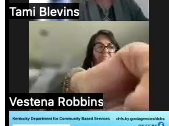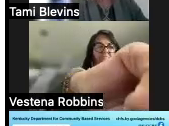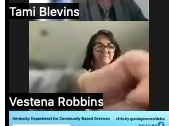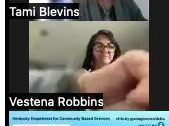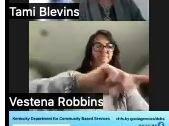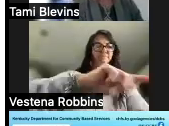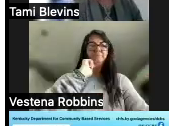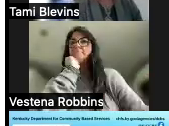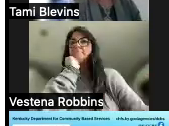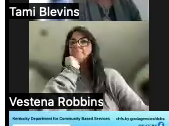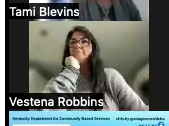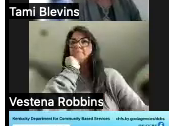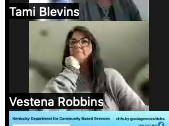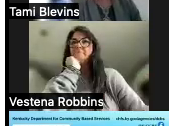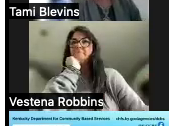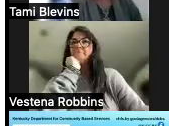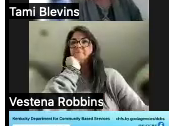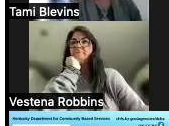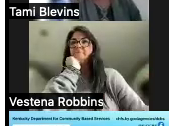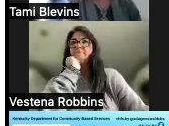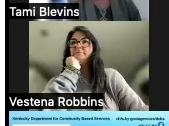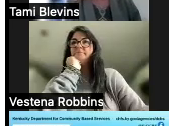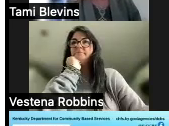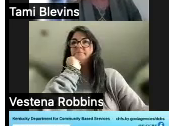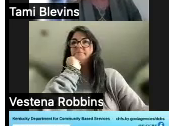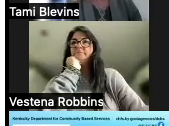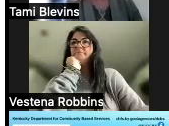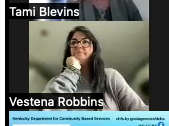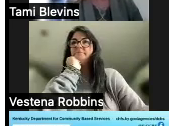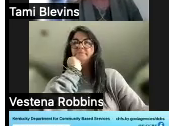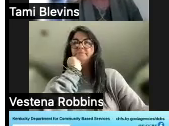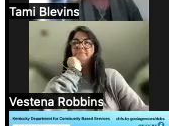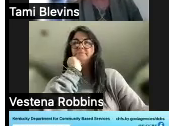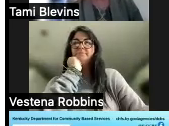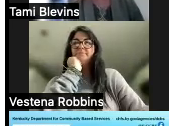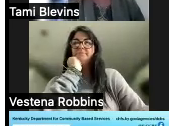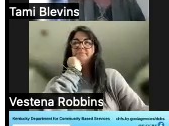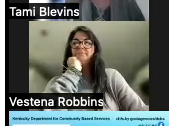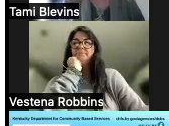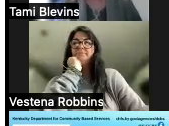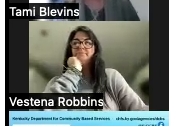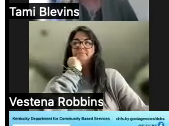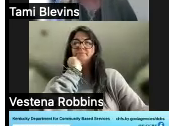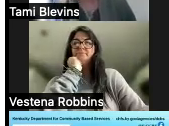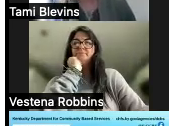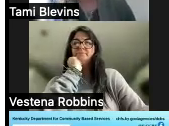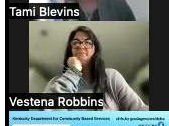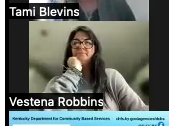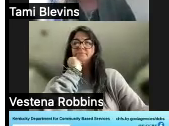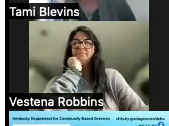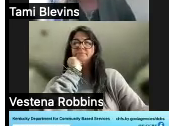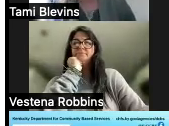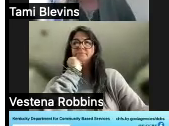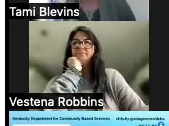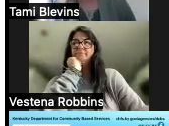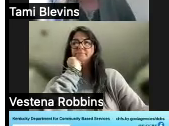on the bullets that what a vested interest and what a wonderful opportunity that the cabinet has really been working on related to racial and health